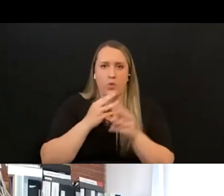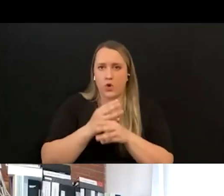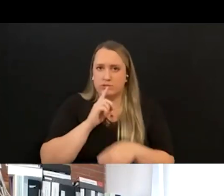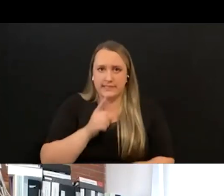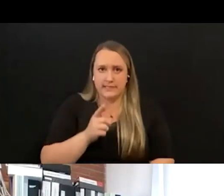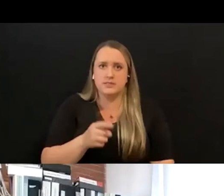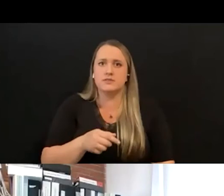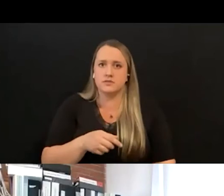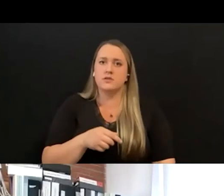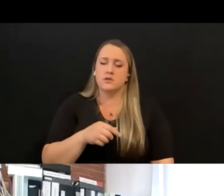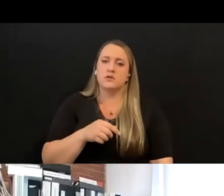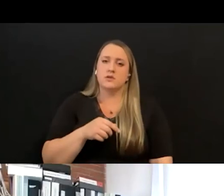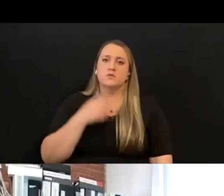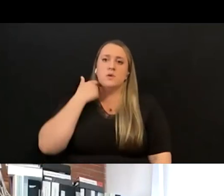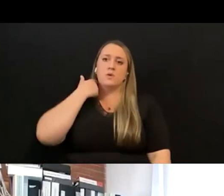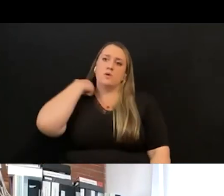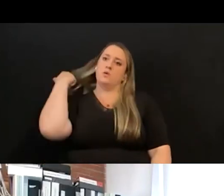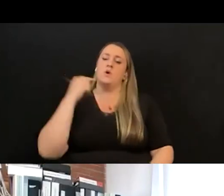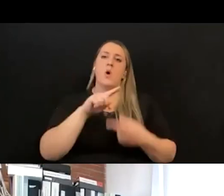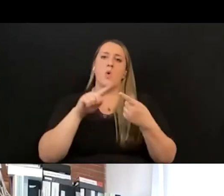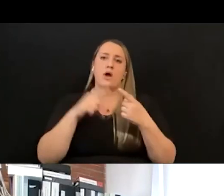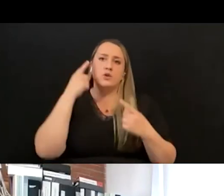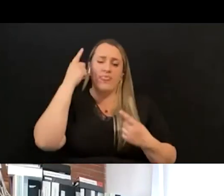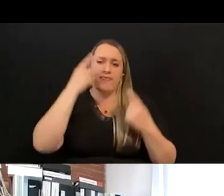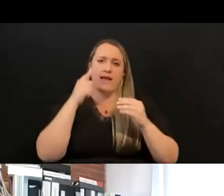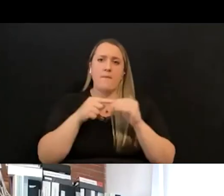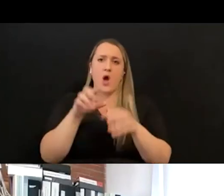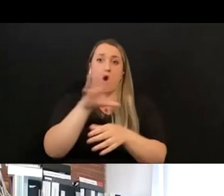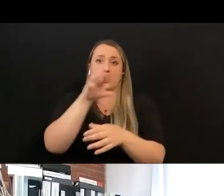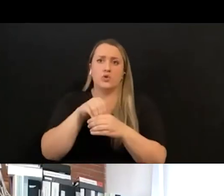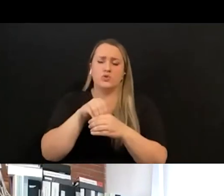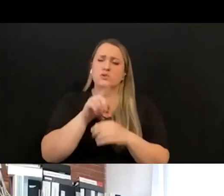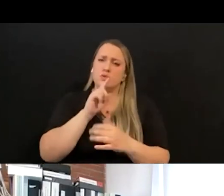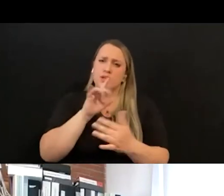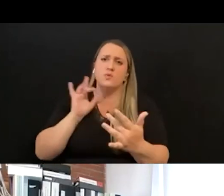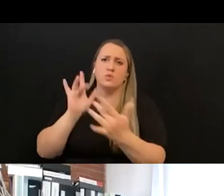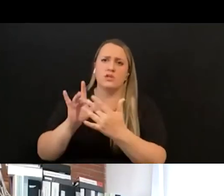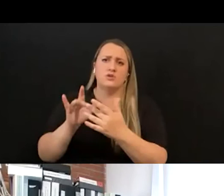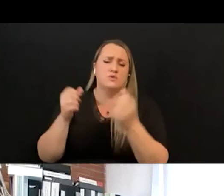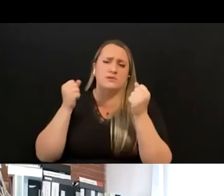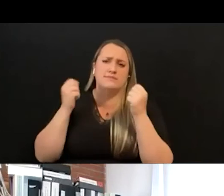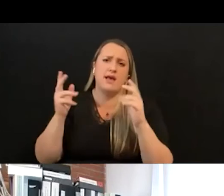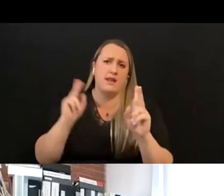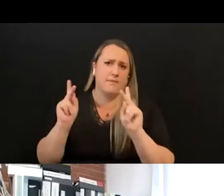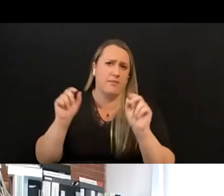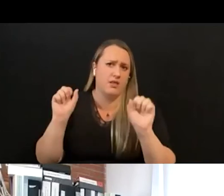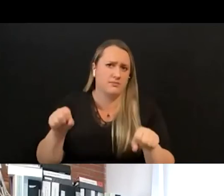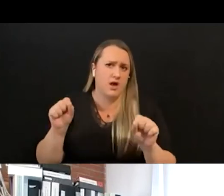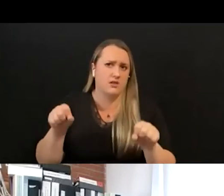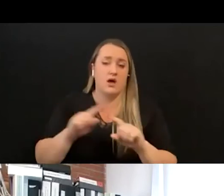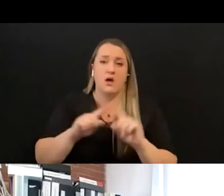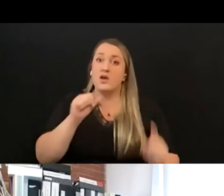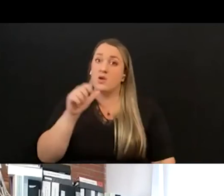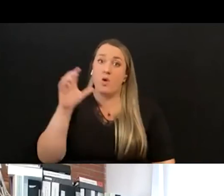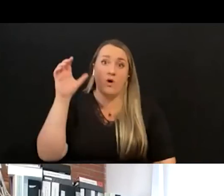so when you think about inclusion, really reach out to as many people as possible, but don't assume that